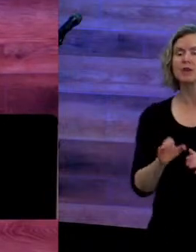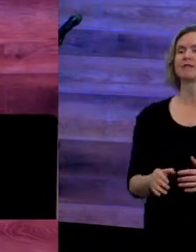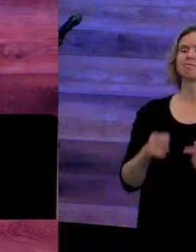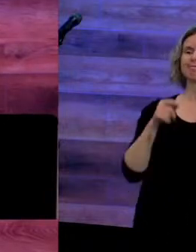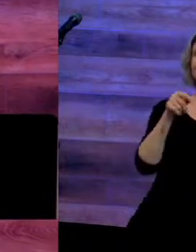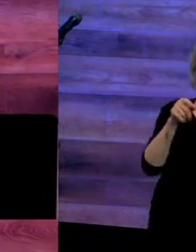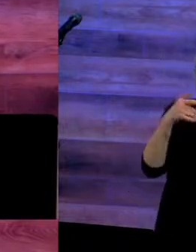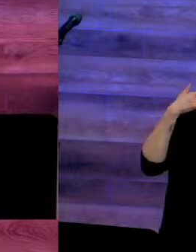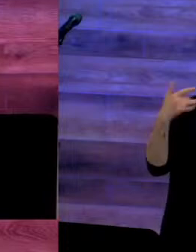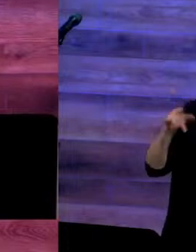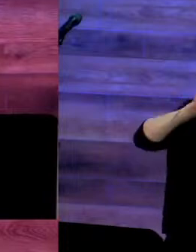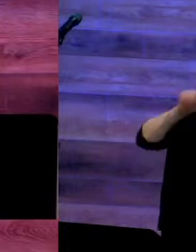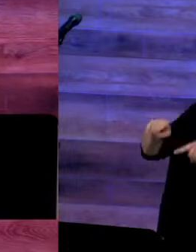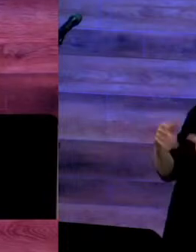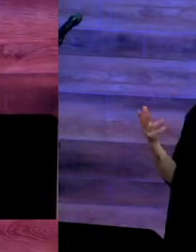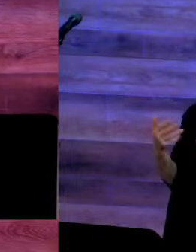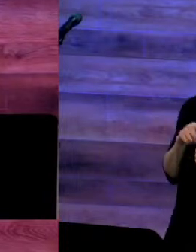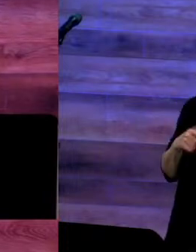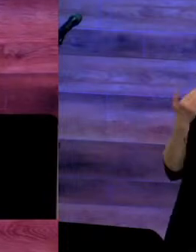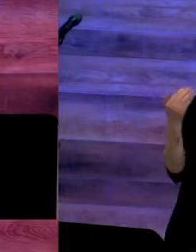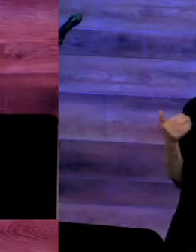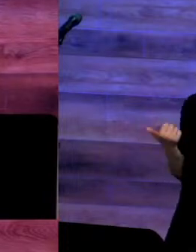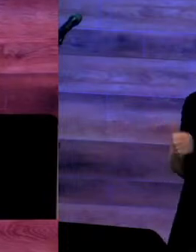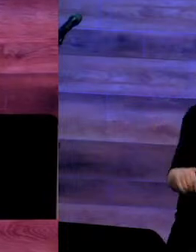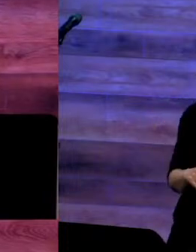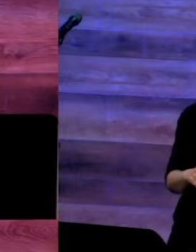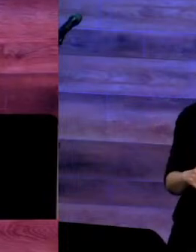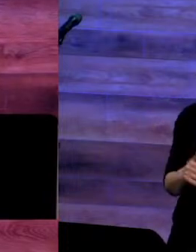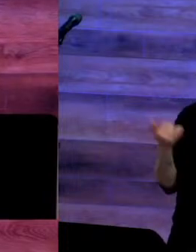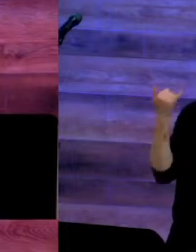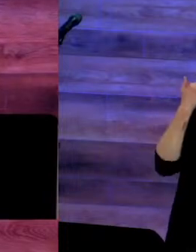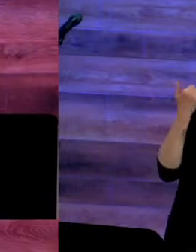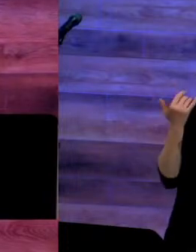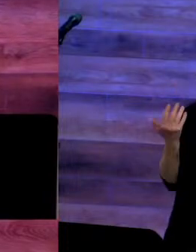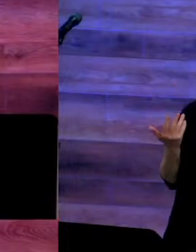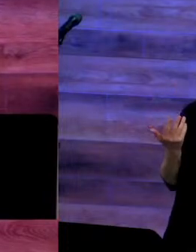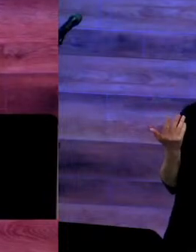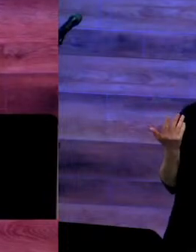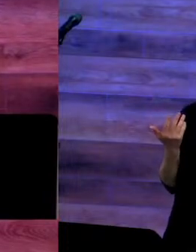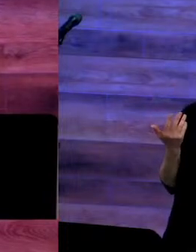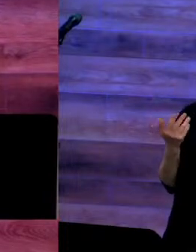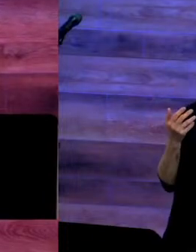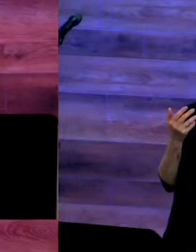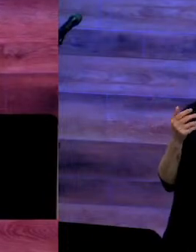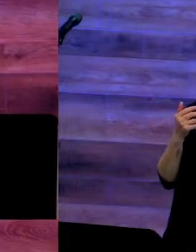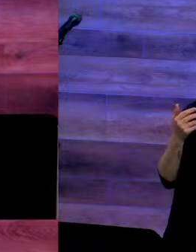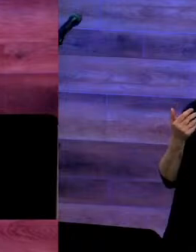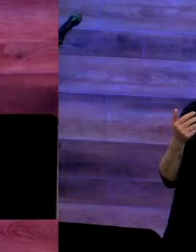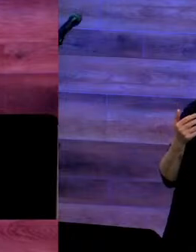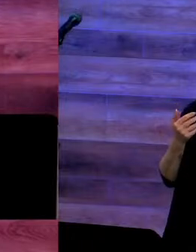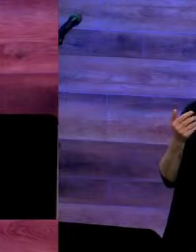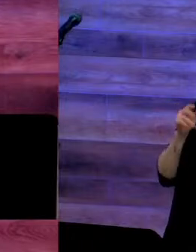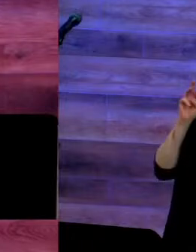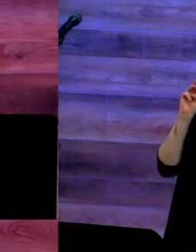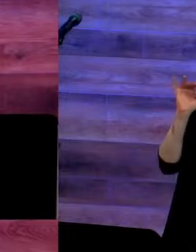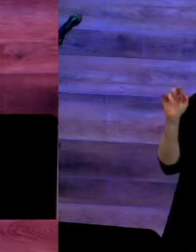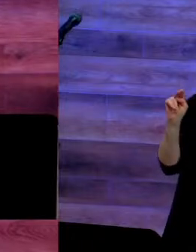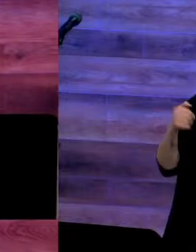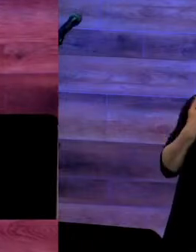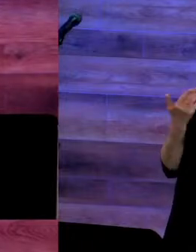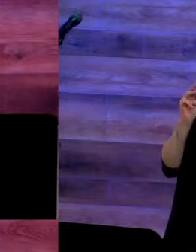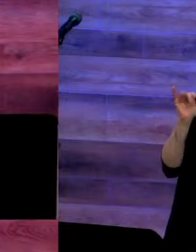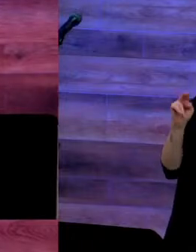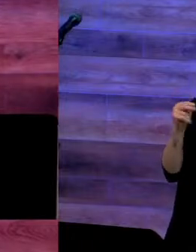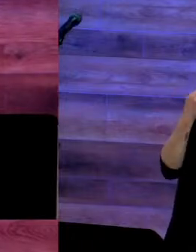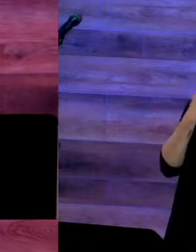are good. Yeah, I'm doing good. If you're not doing so good, but you're Minnesotan and you don't want to say so, you say I'm doing fine. You know,